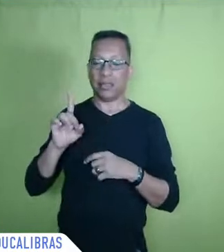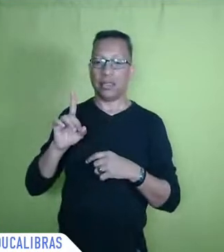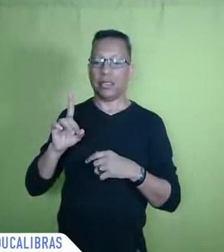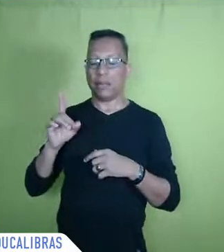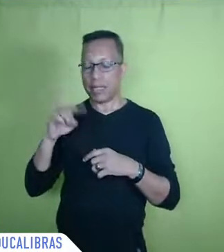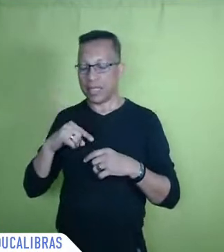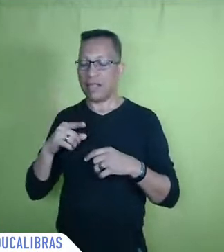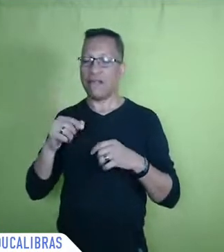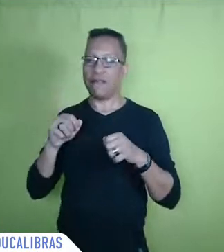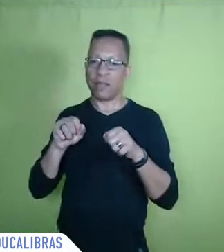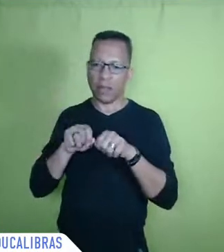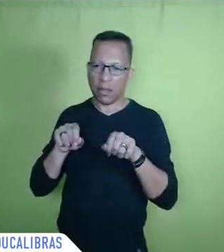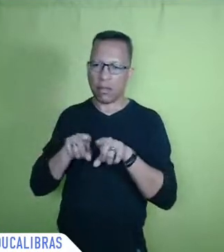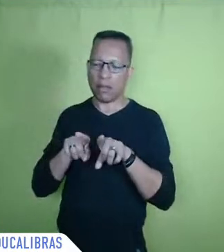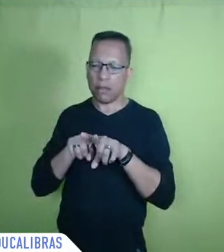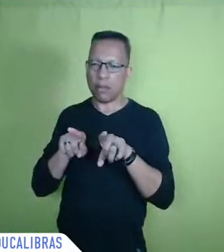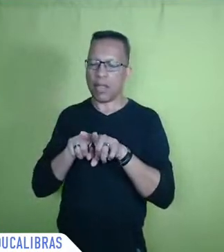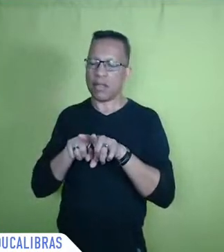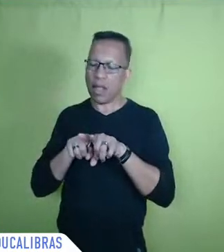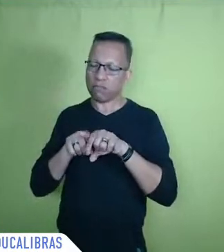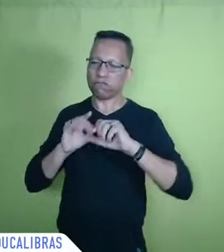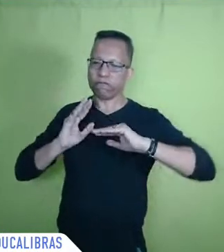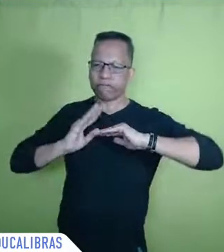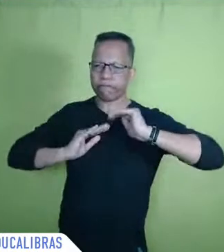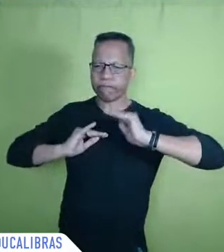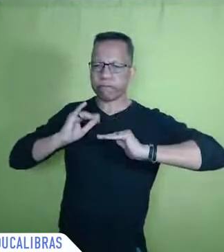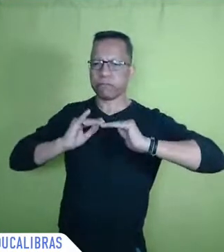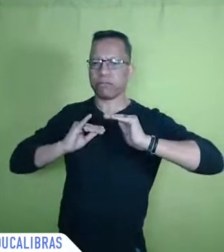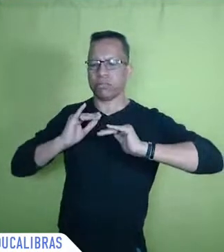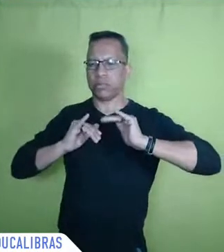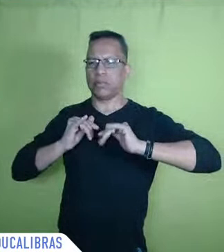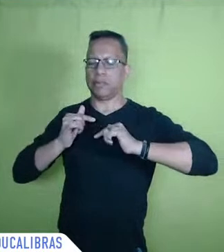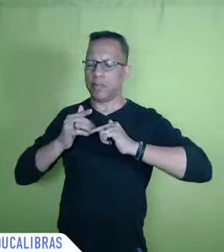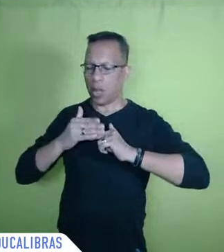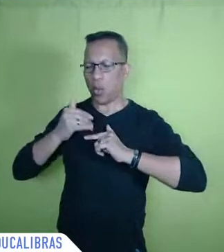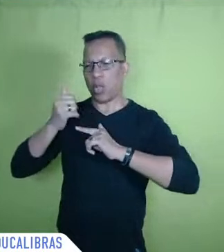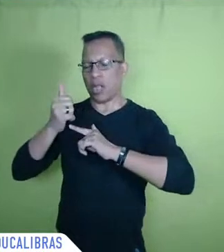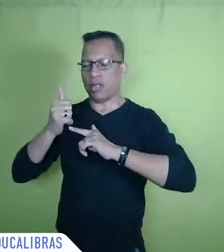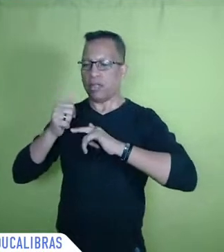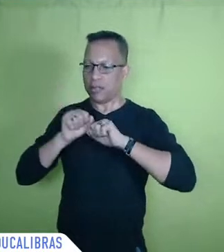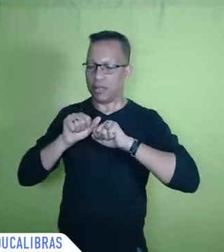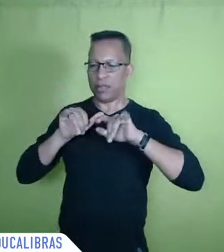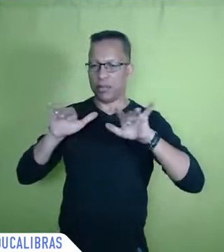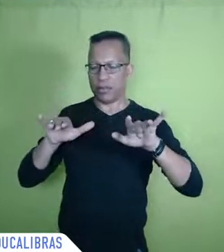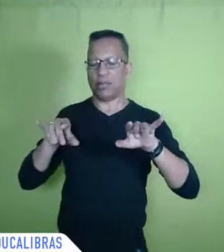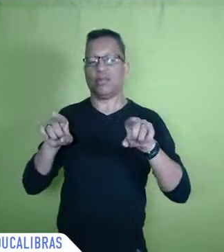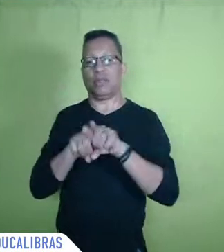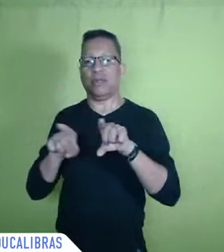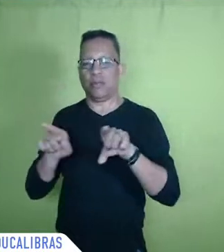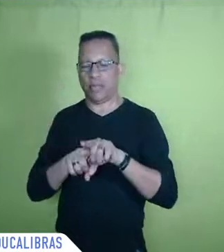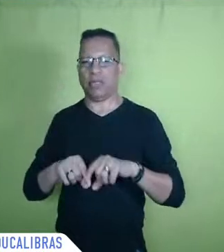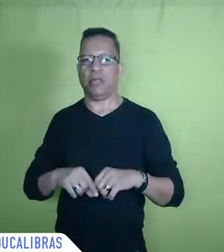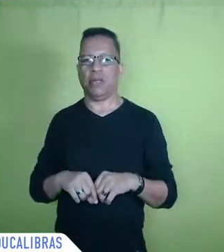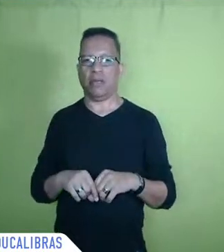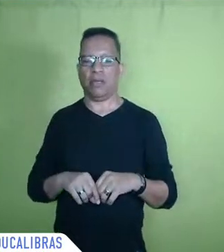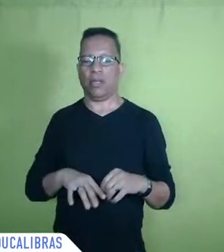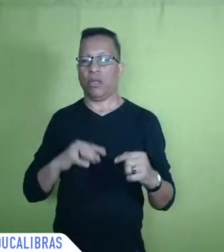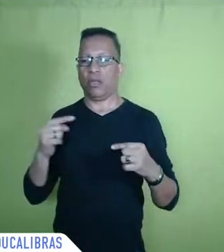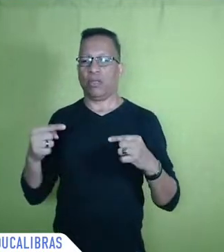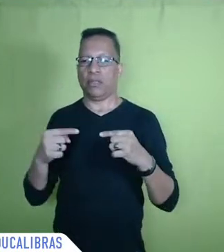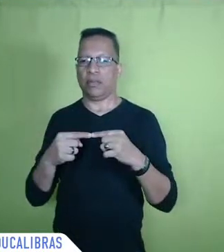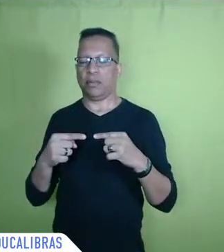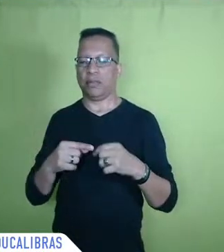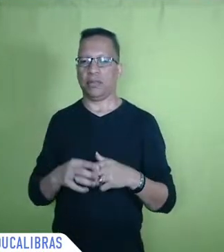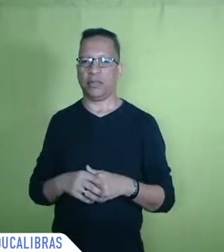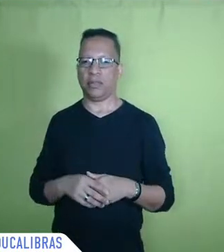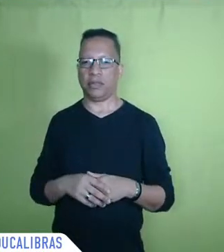distribution. And this is crucial to get elites back progressive policies. And we have to show